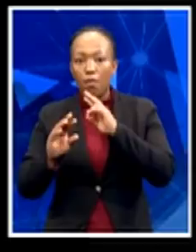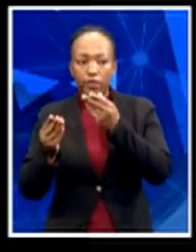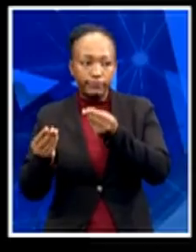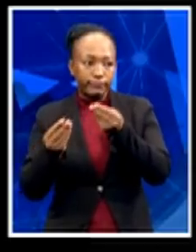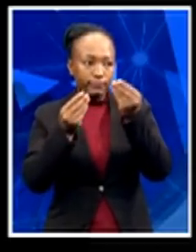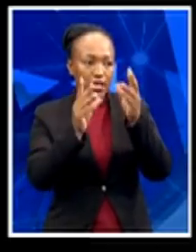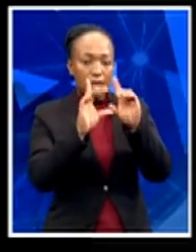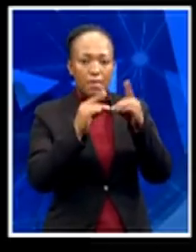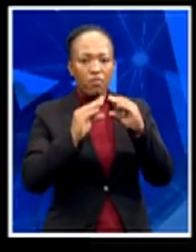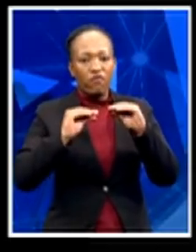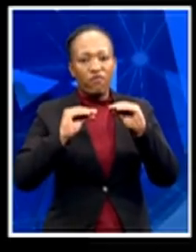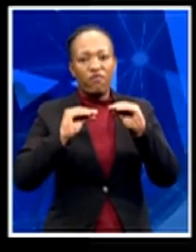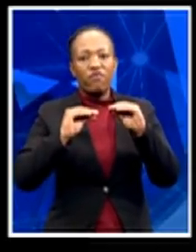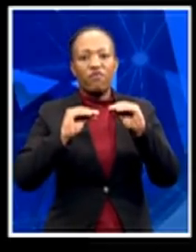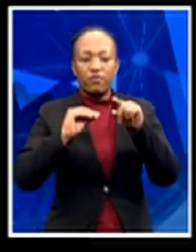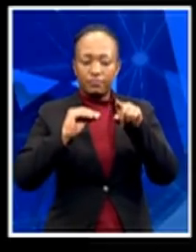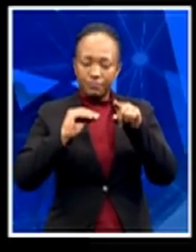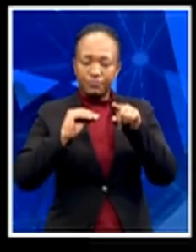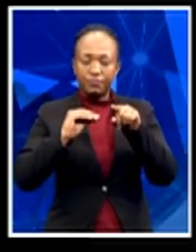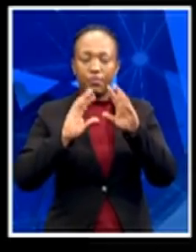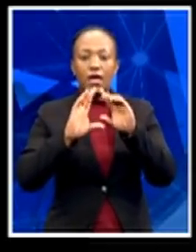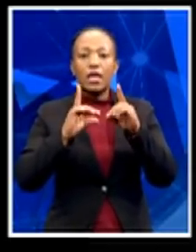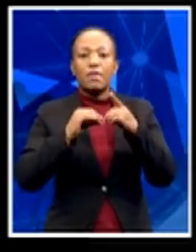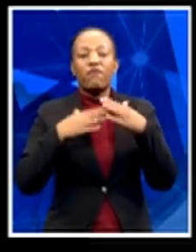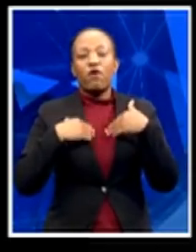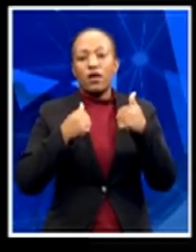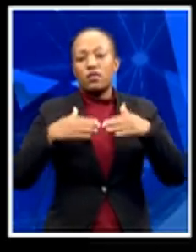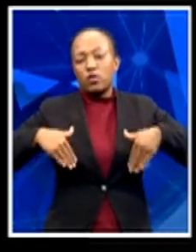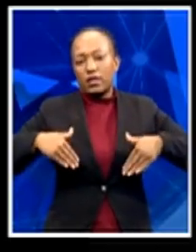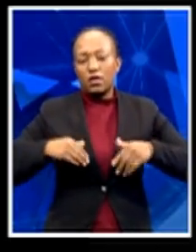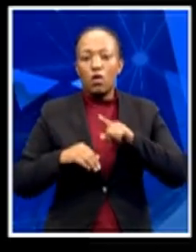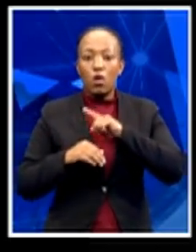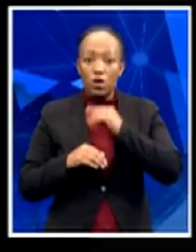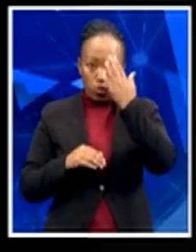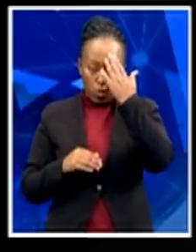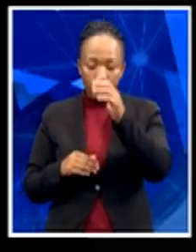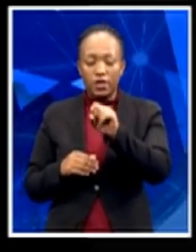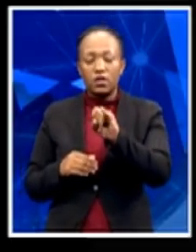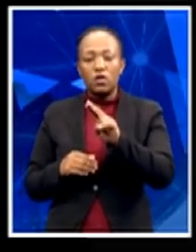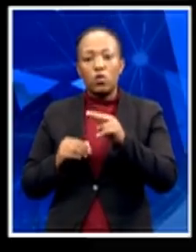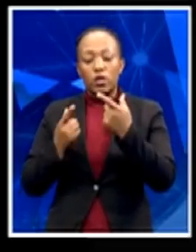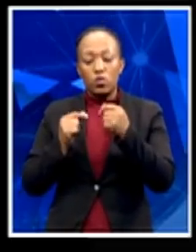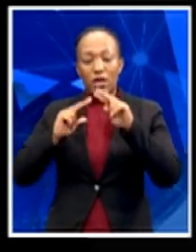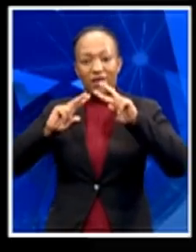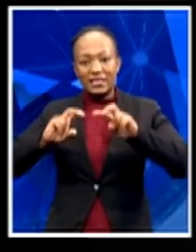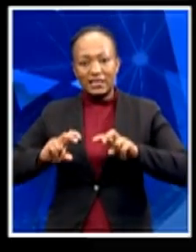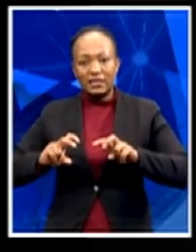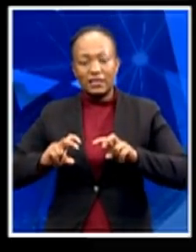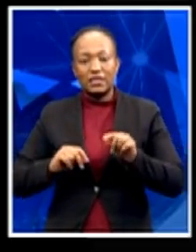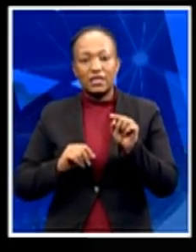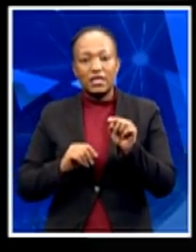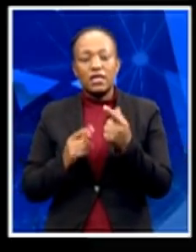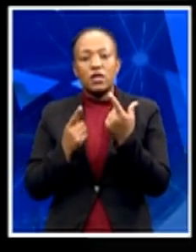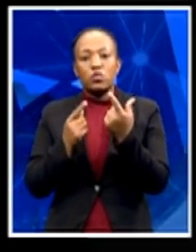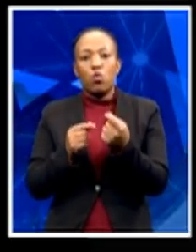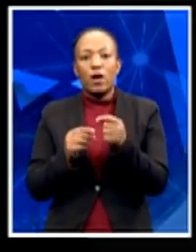that normally the SIU, when they do the investigation, they also then do what is called a referral. And that